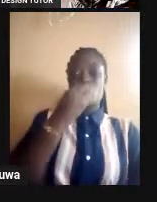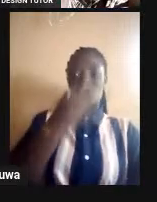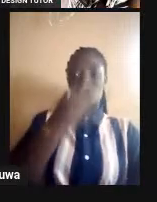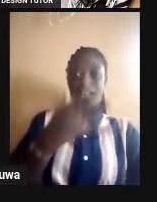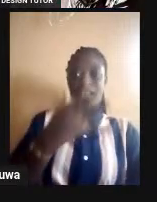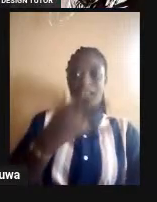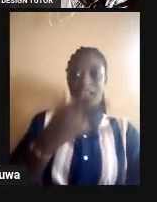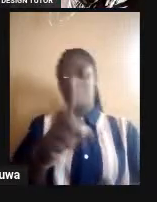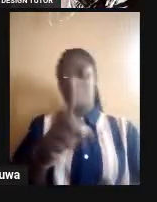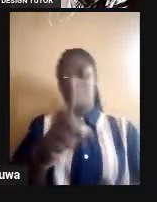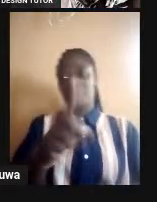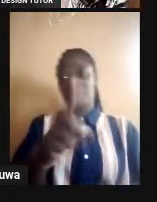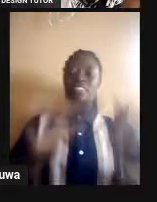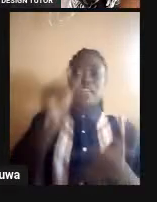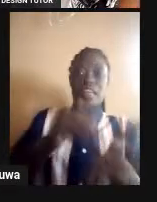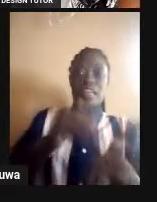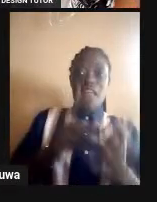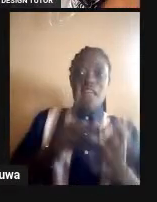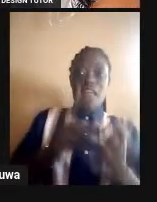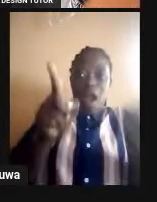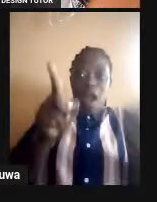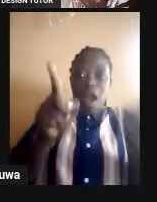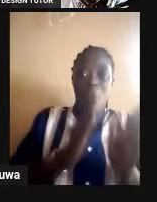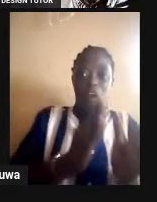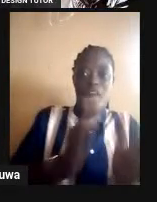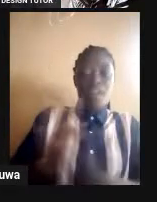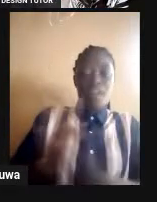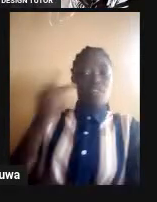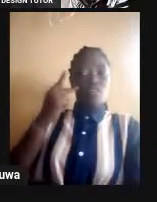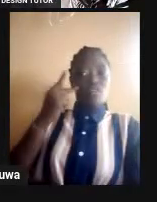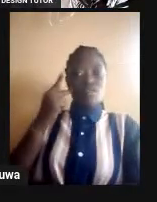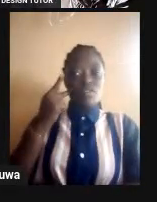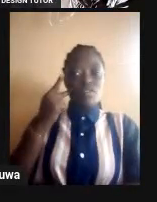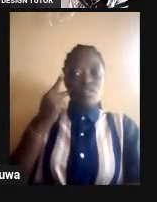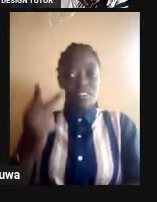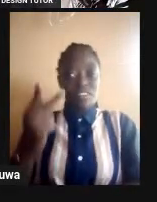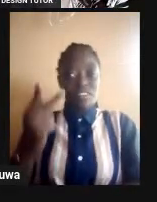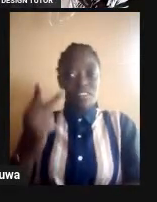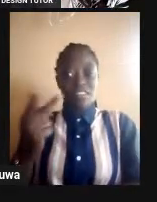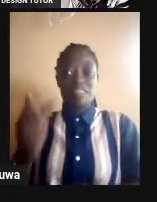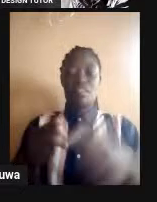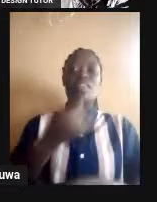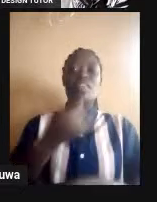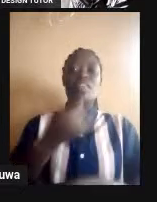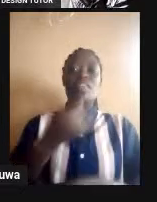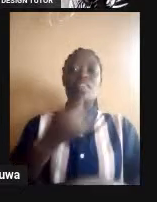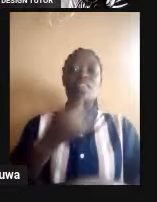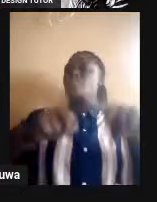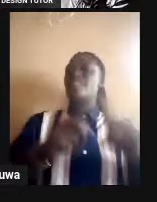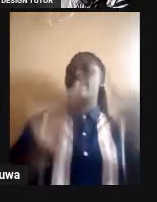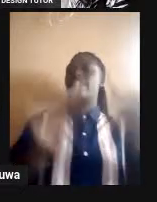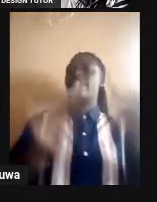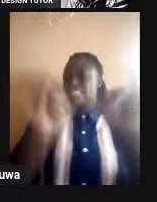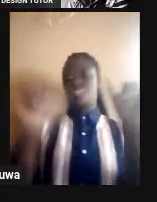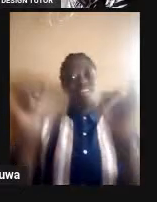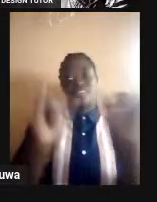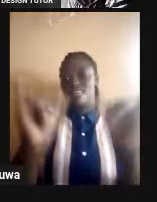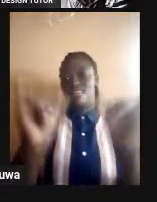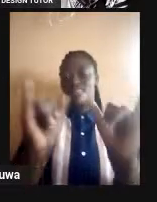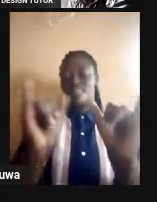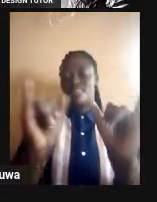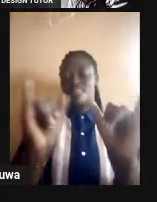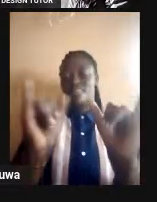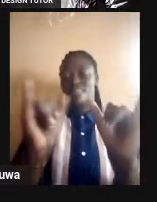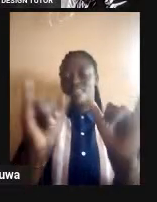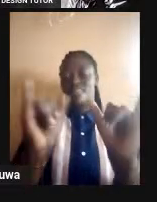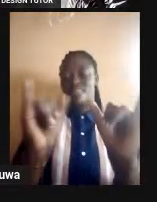this, you see these, they are of different sizes, right? These are different sizes. Now,